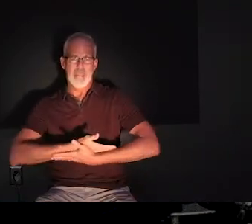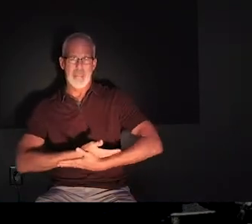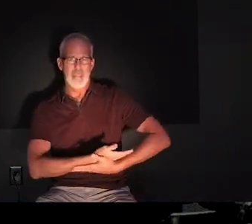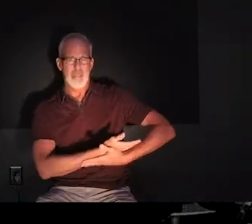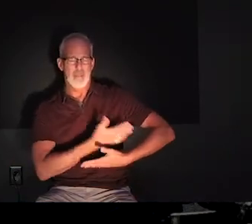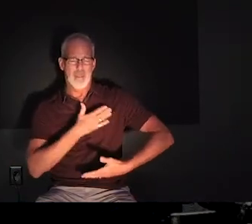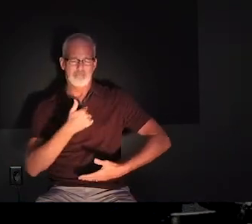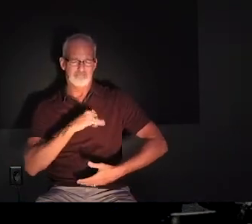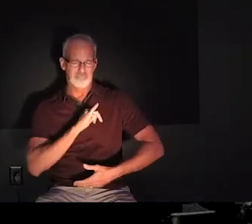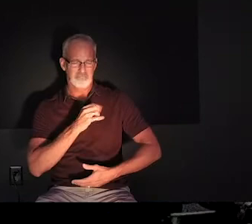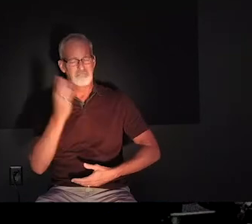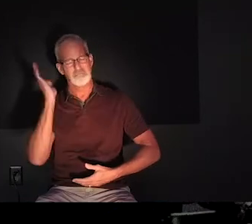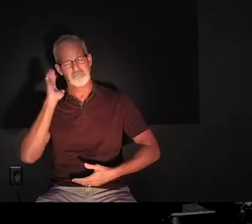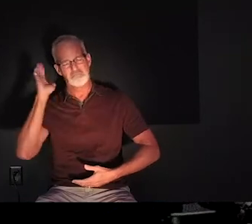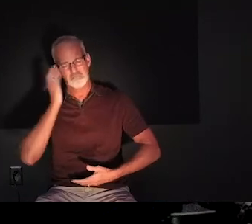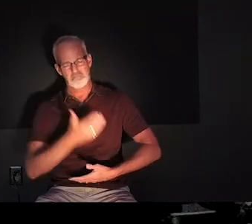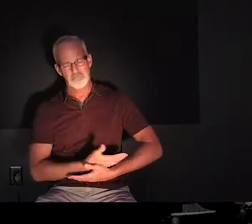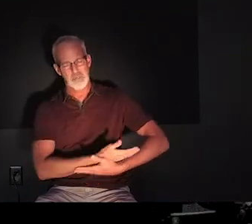I was a little baby.